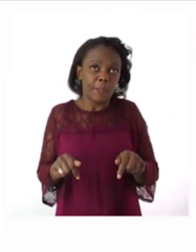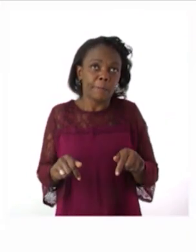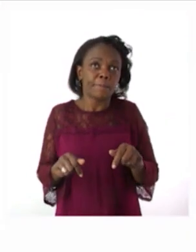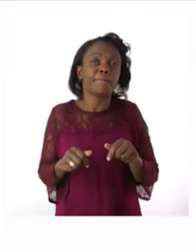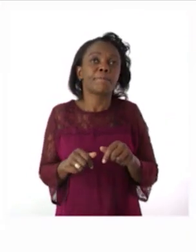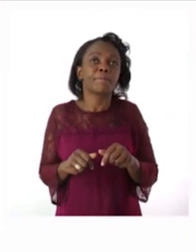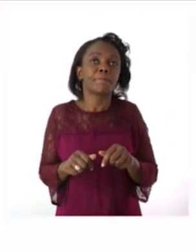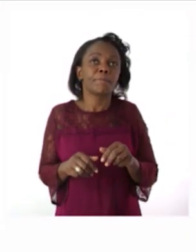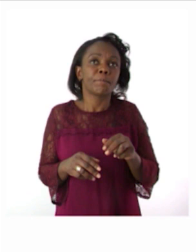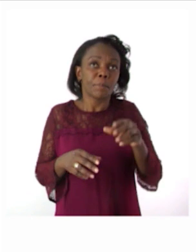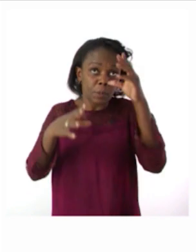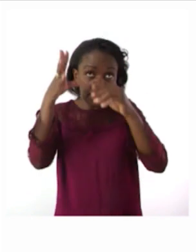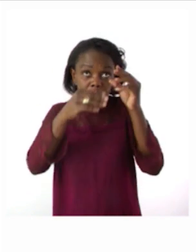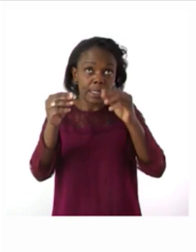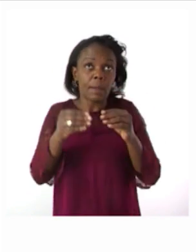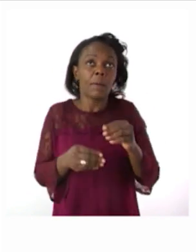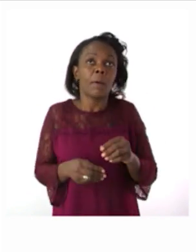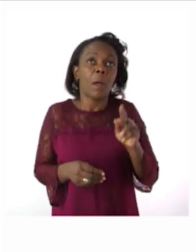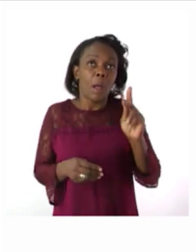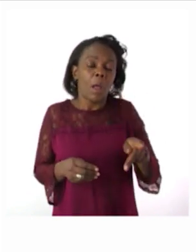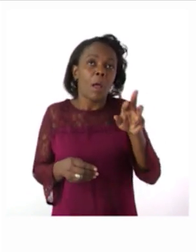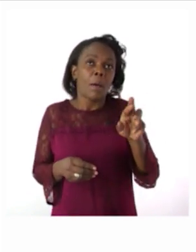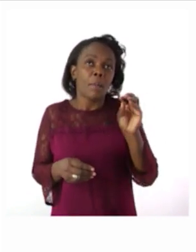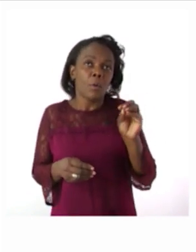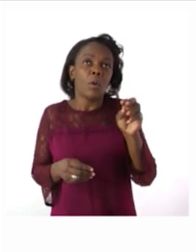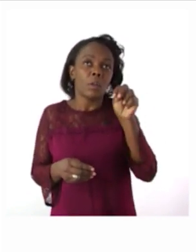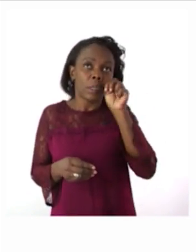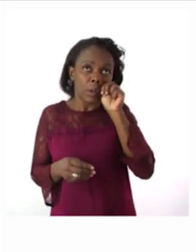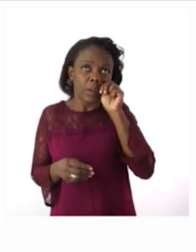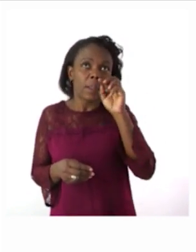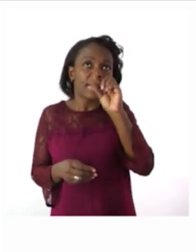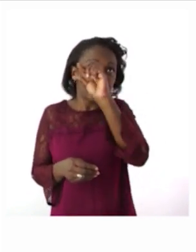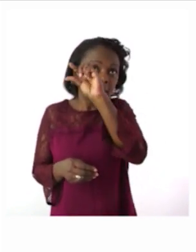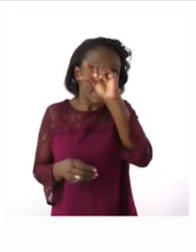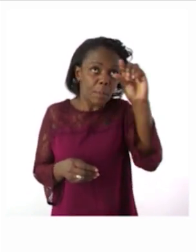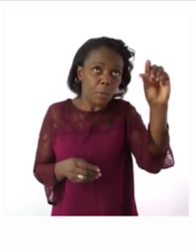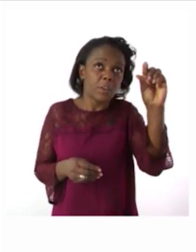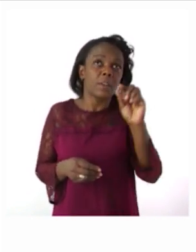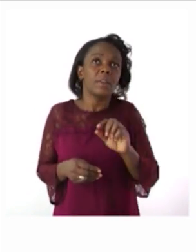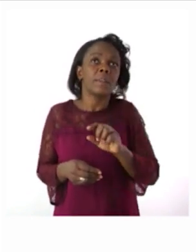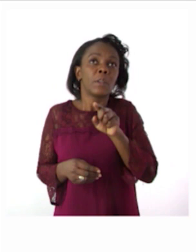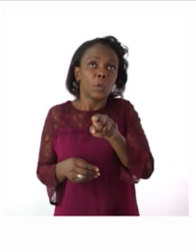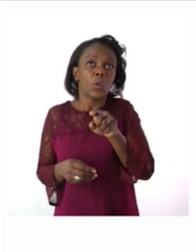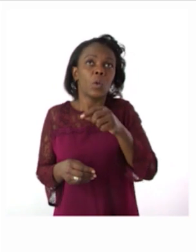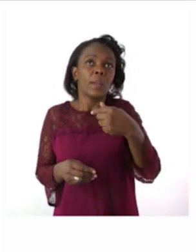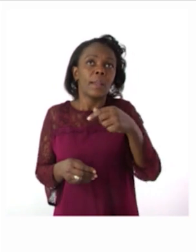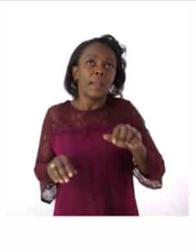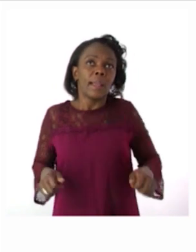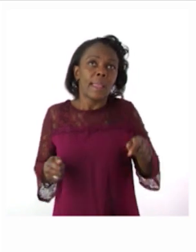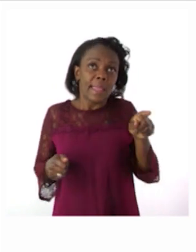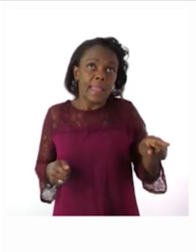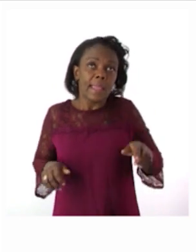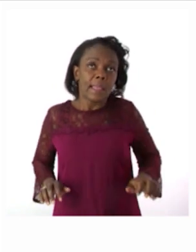are given here in the box. Check on your book. I, you, he, she, it,